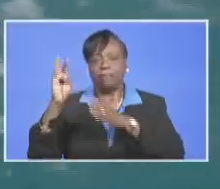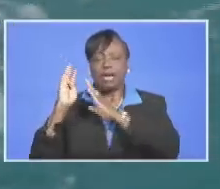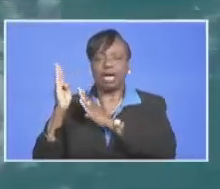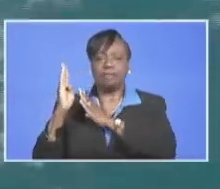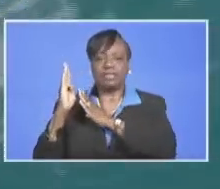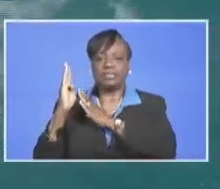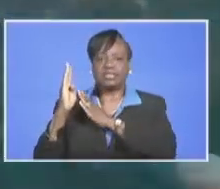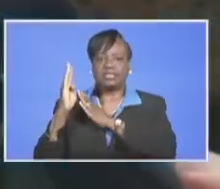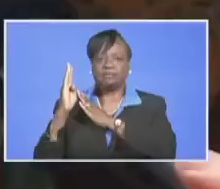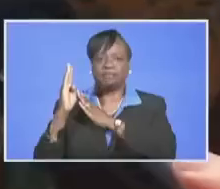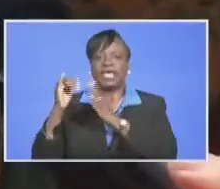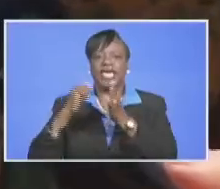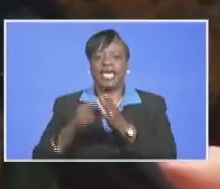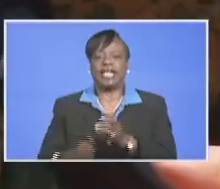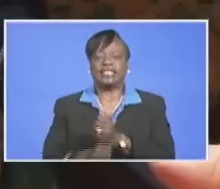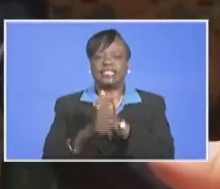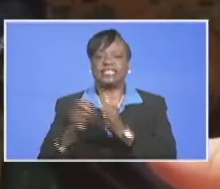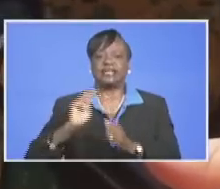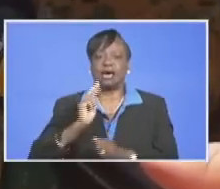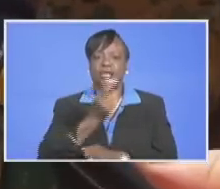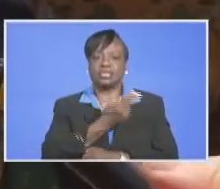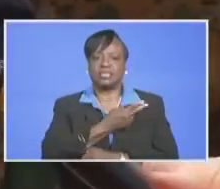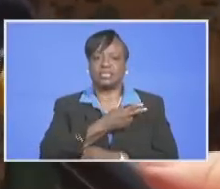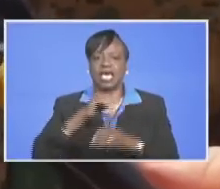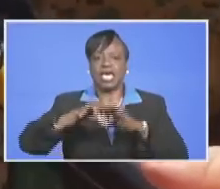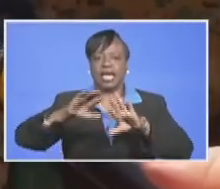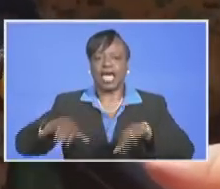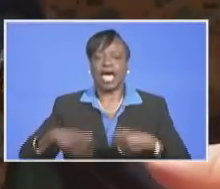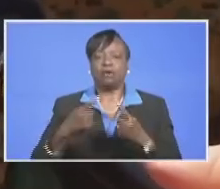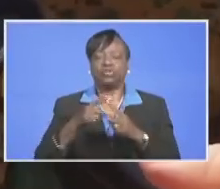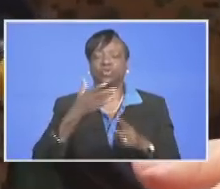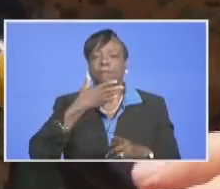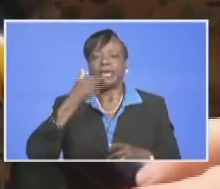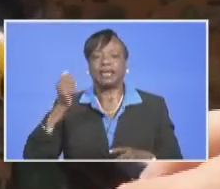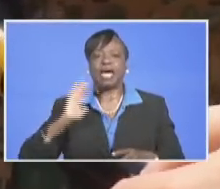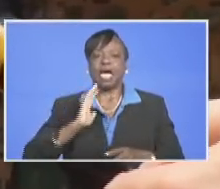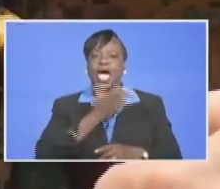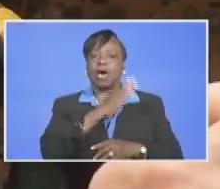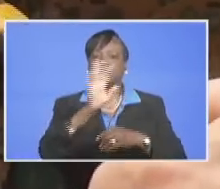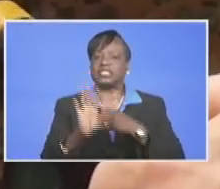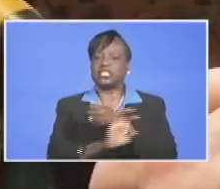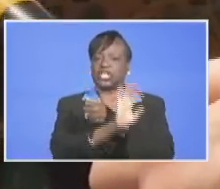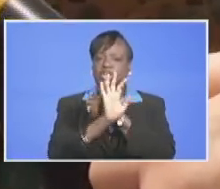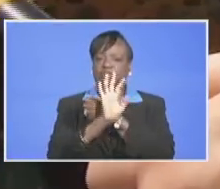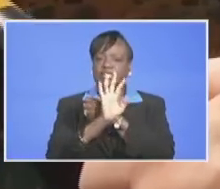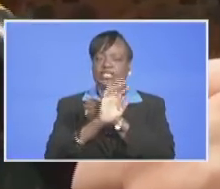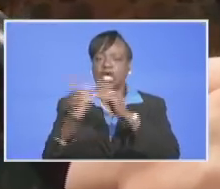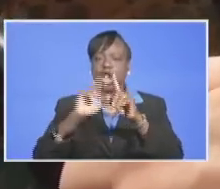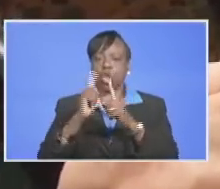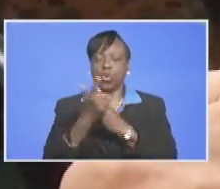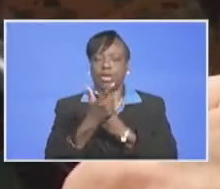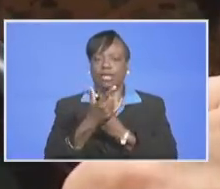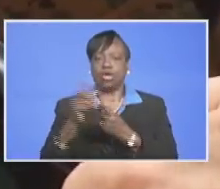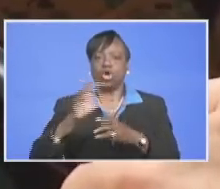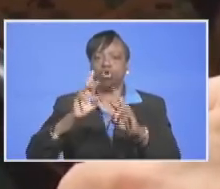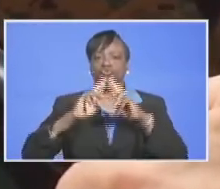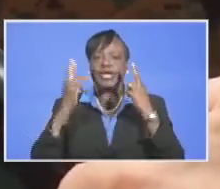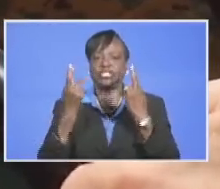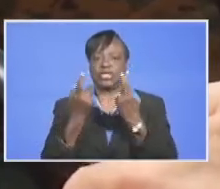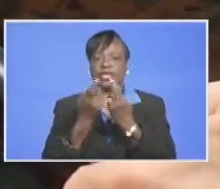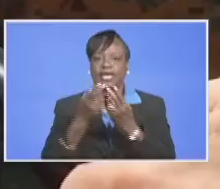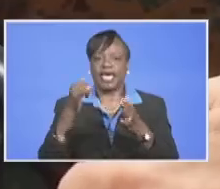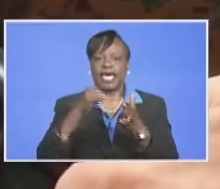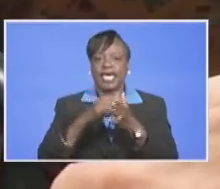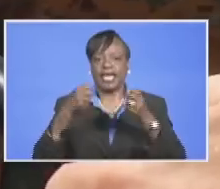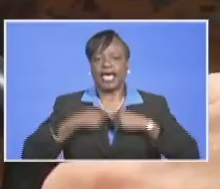it assists us in how to better our security posture locally. Regionally, it also